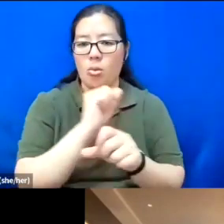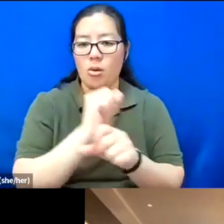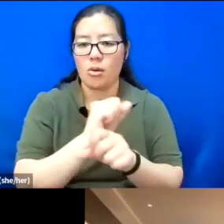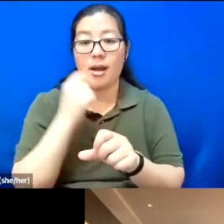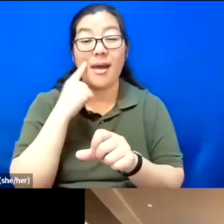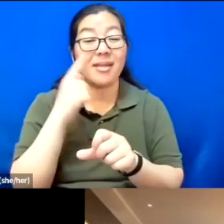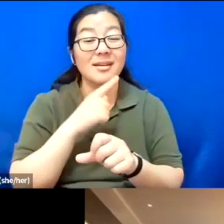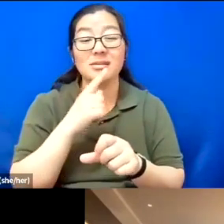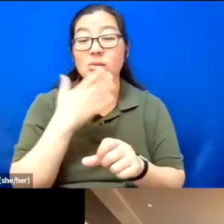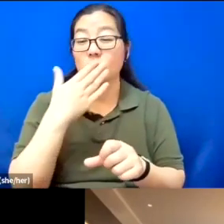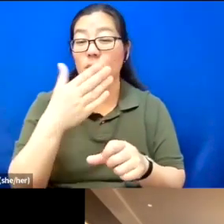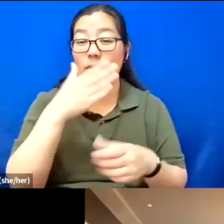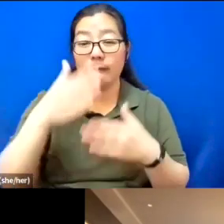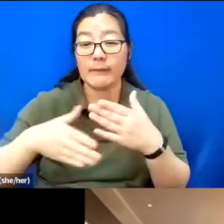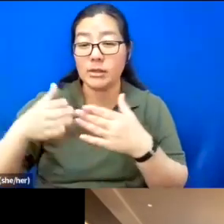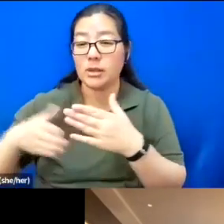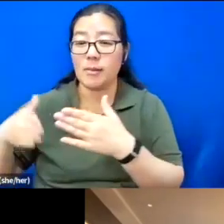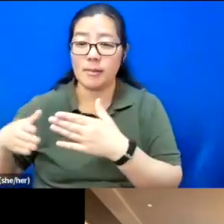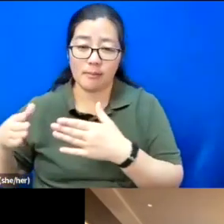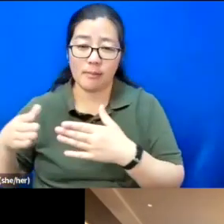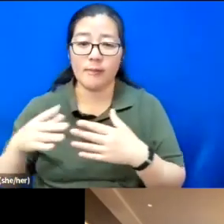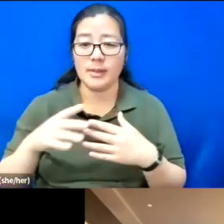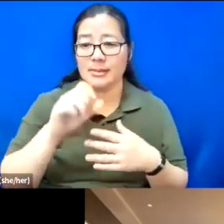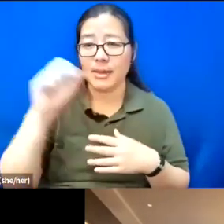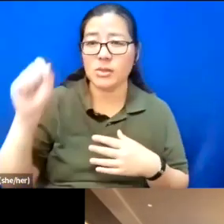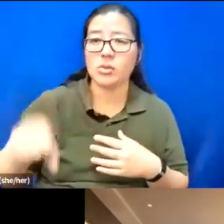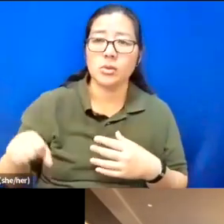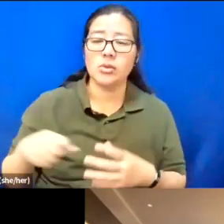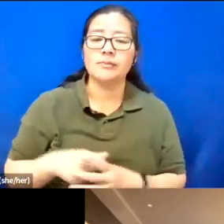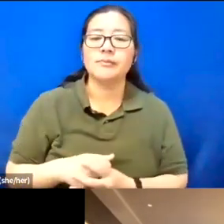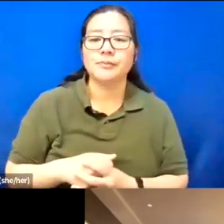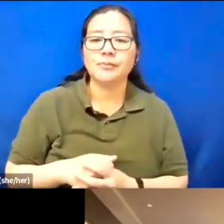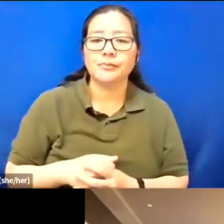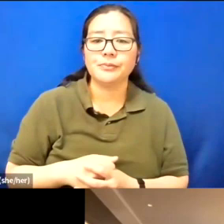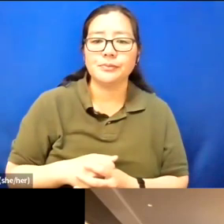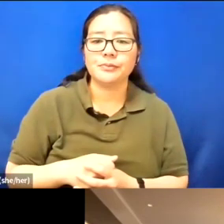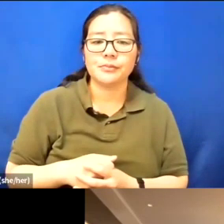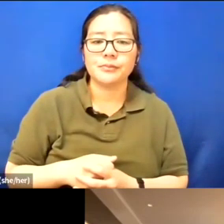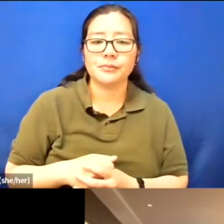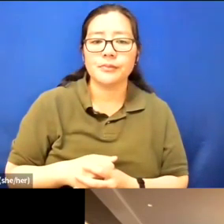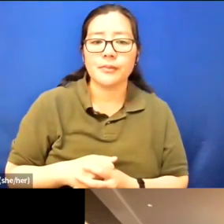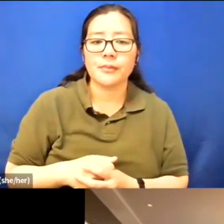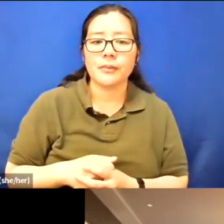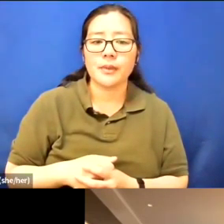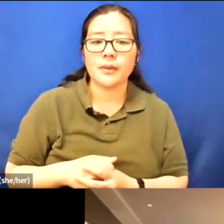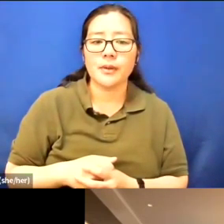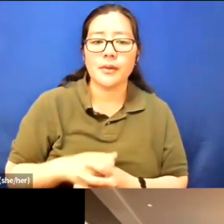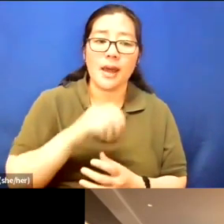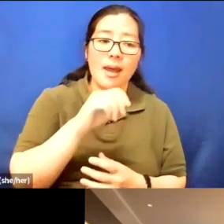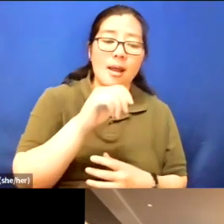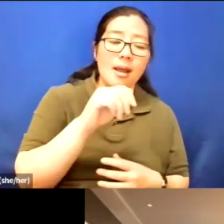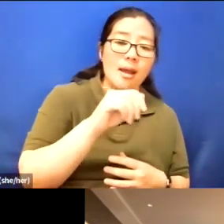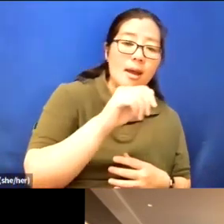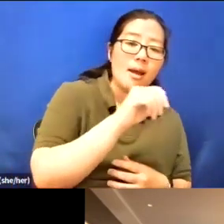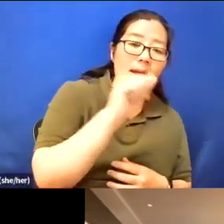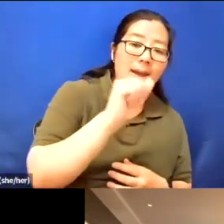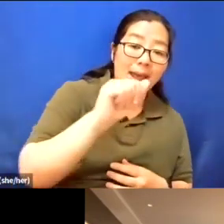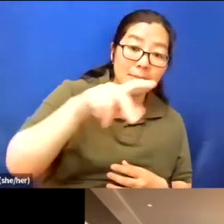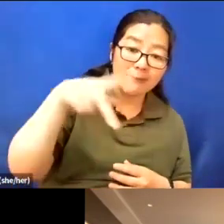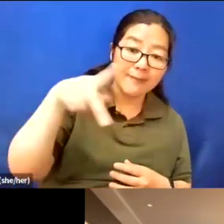of the semester to put that anatomy, physiology a little together